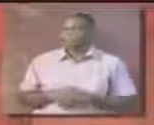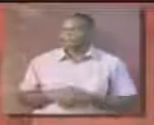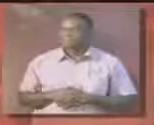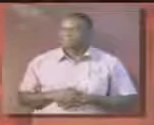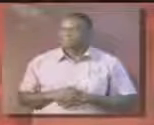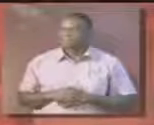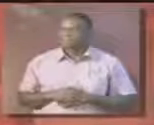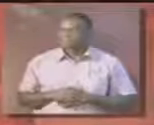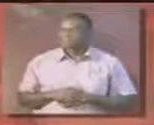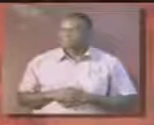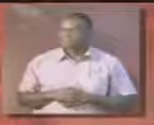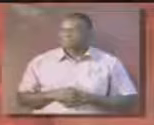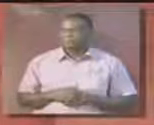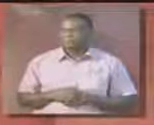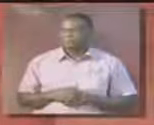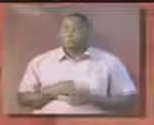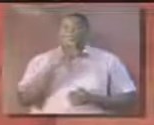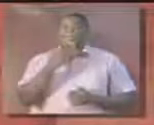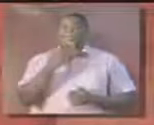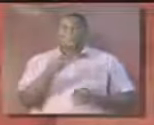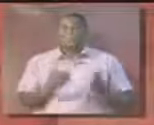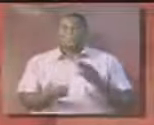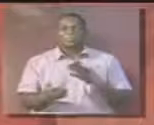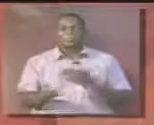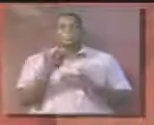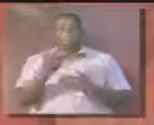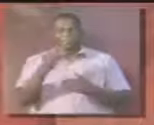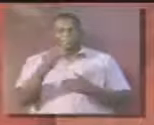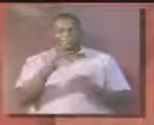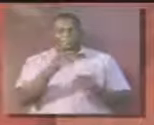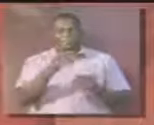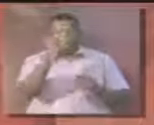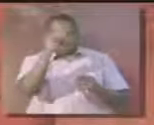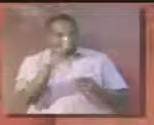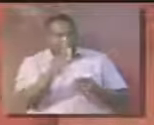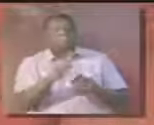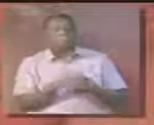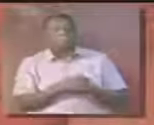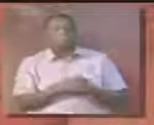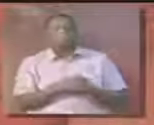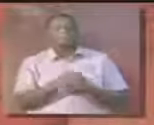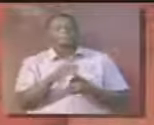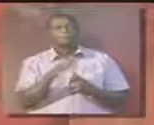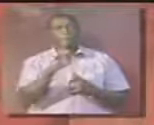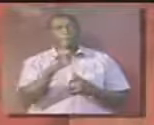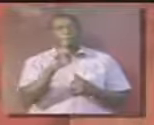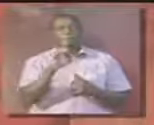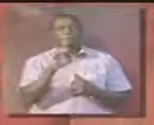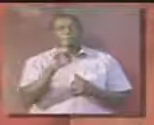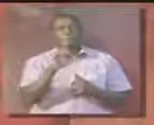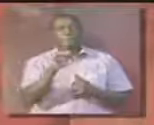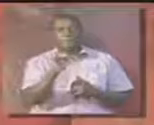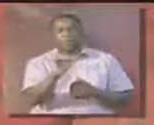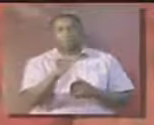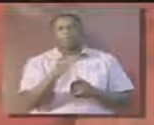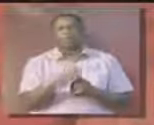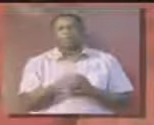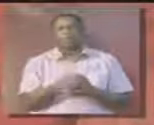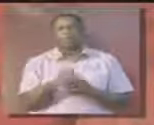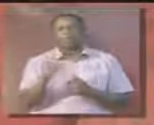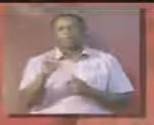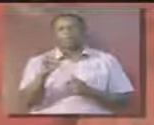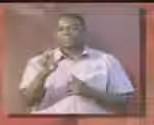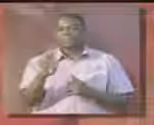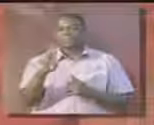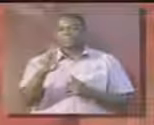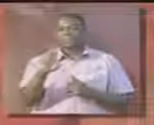Thank you, Ms. Alcantara. Good morning to the Minister, Dr. Parashram, Dr. Richards, members of the media, members of the viewing and listening public.